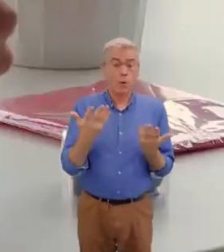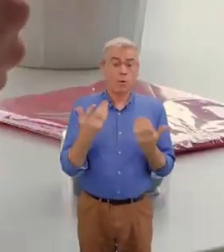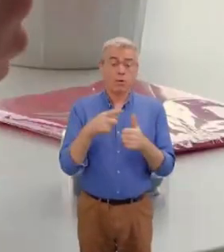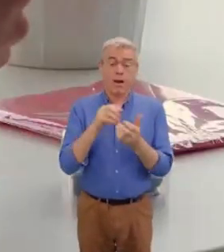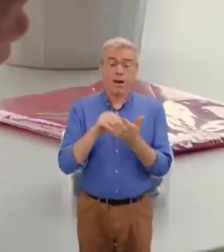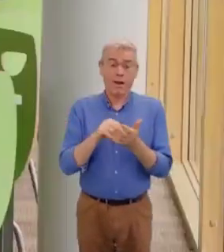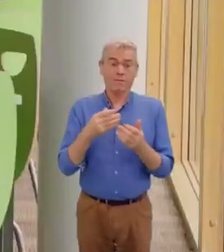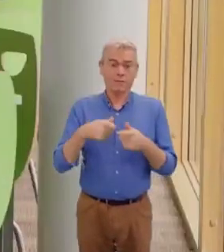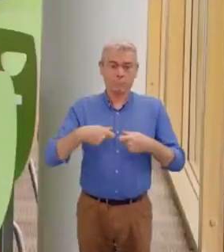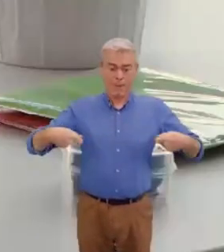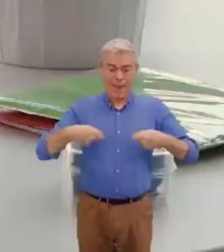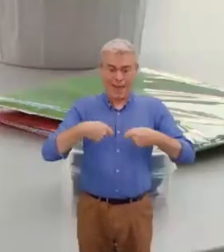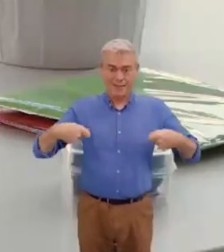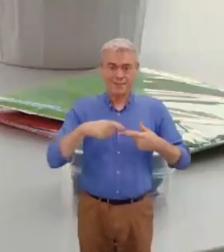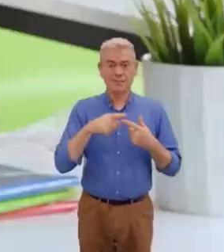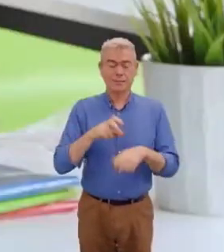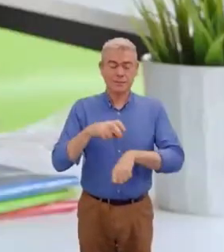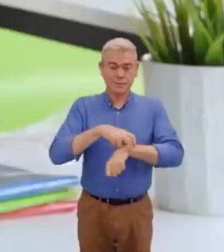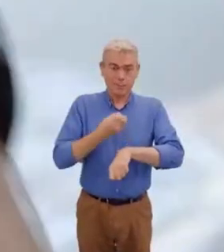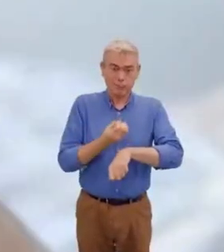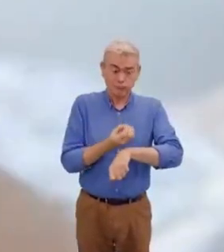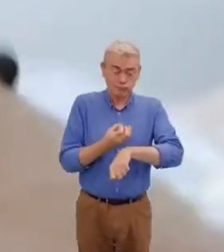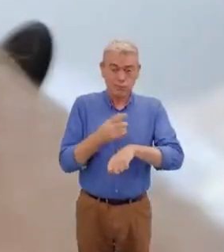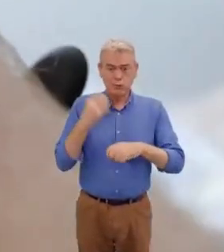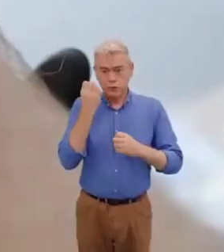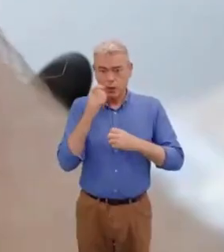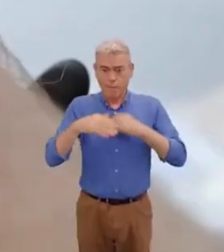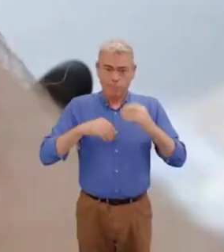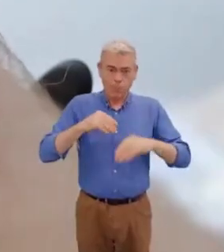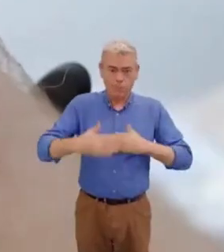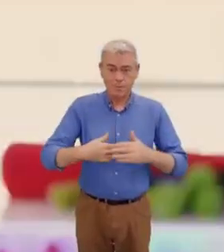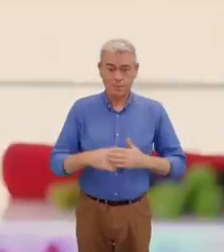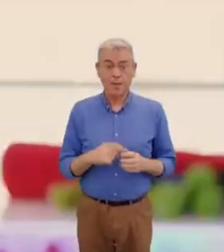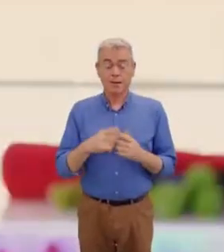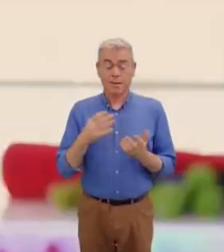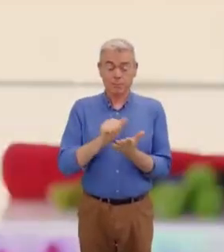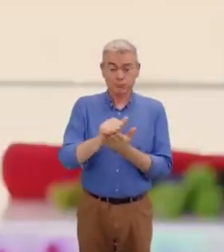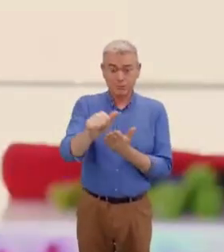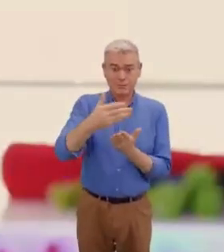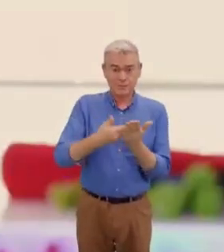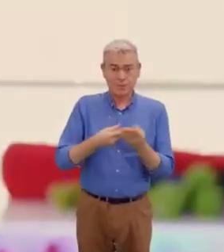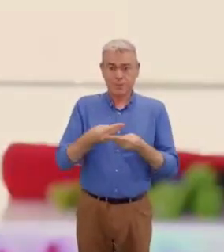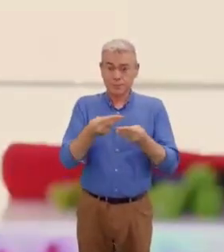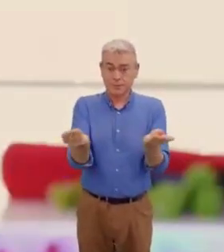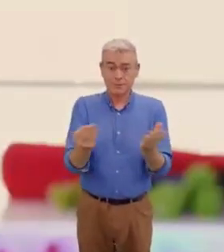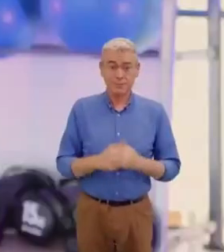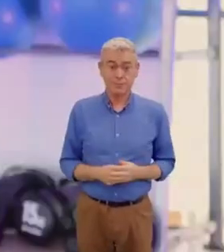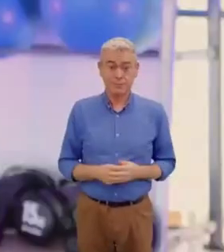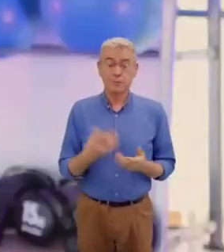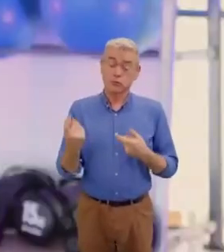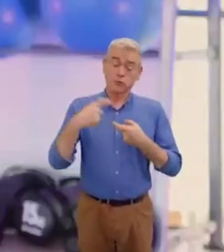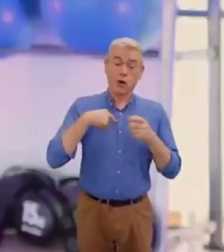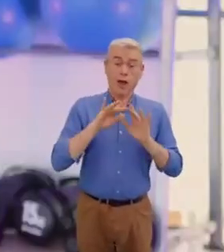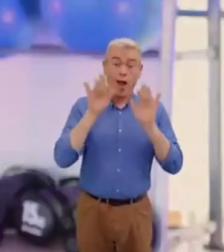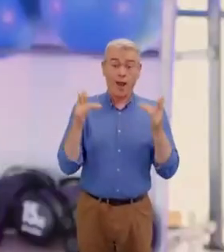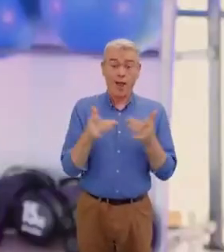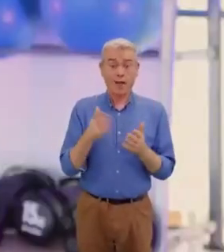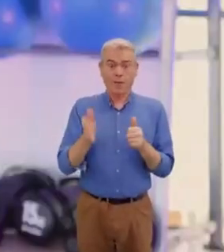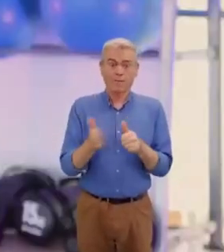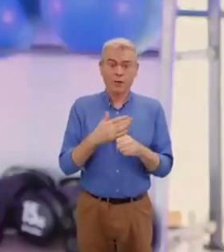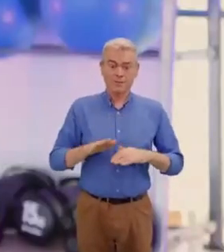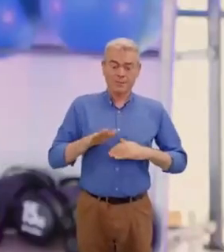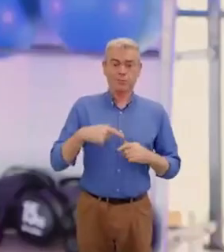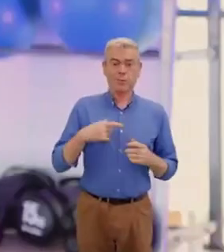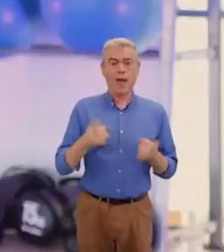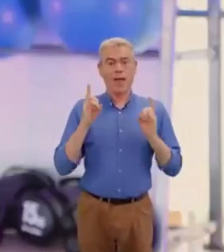journey, including resistance bands, a step counter to track your movement, and printed materials. Join us online and take